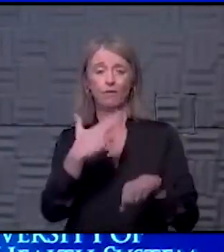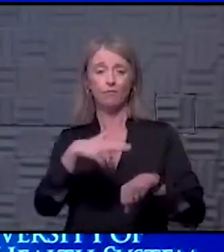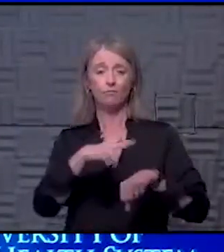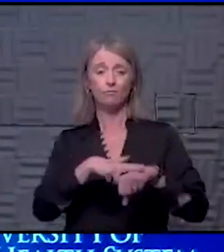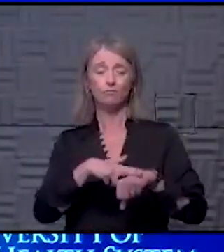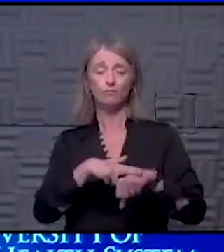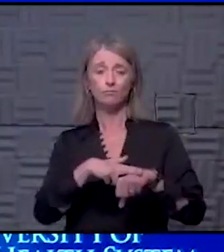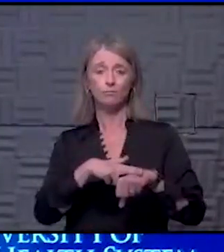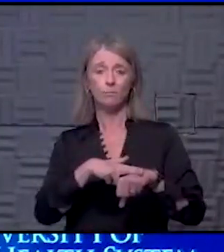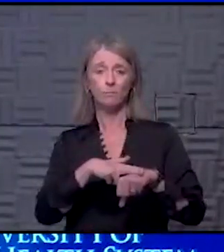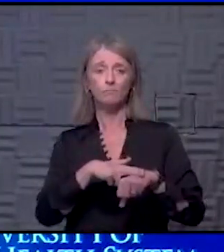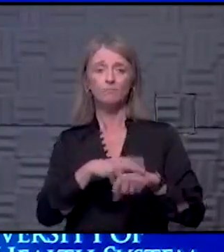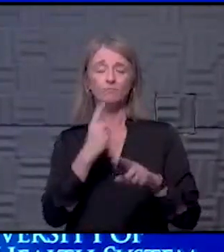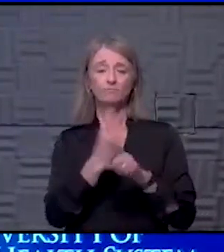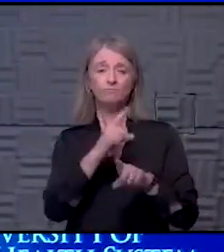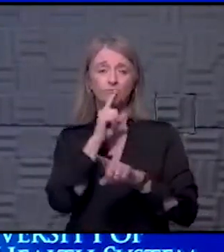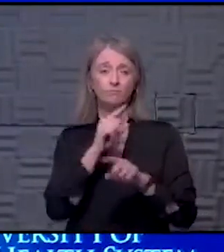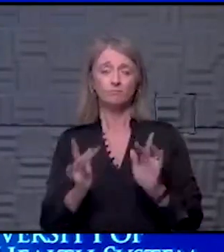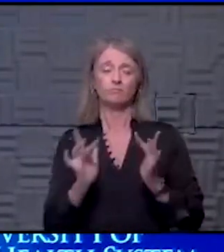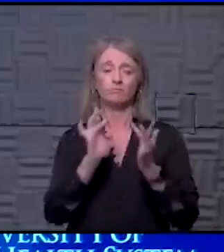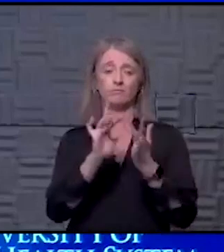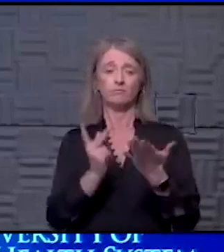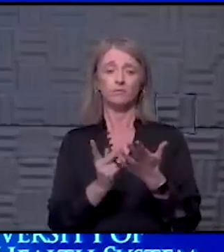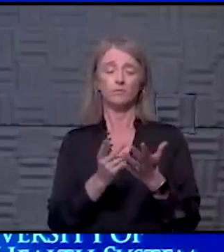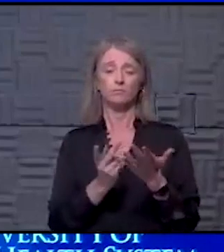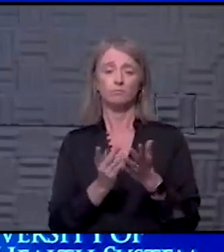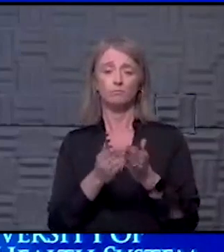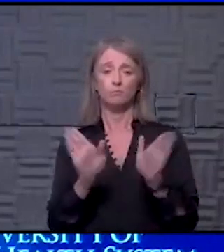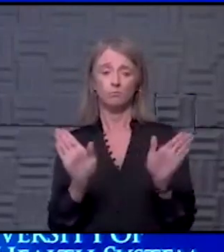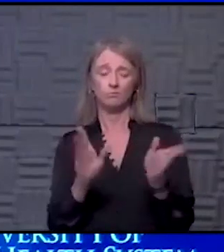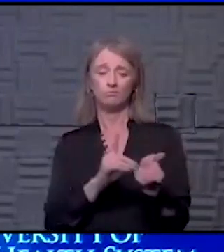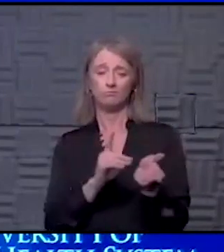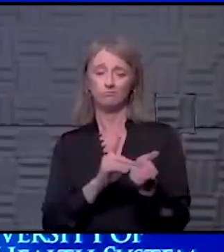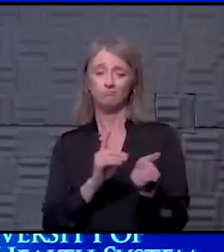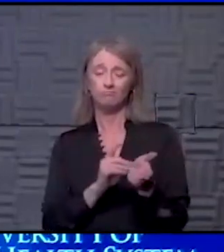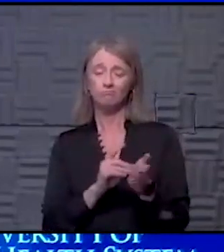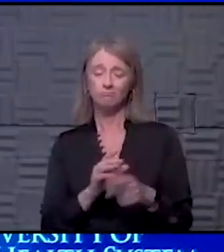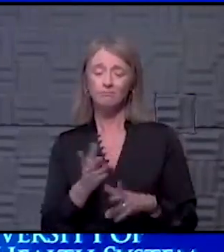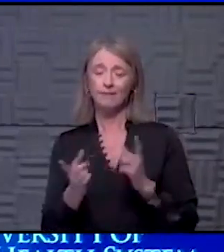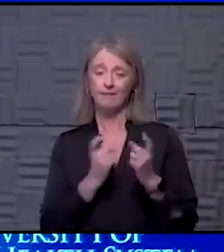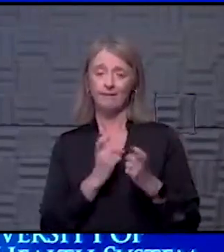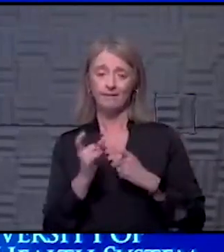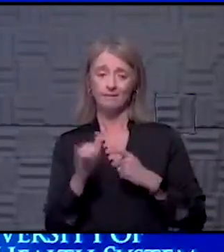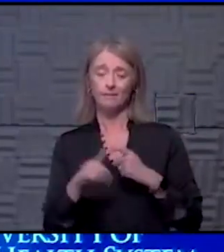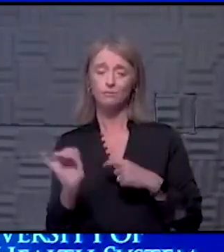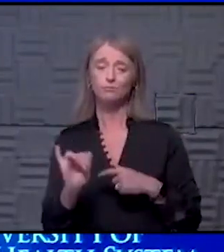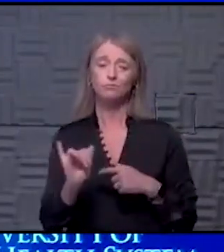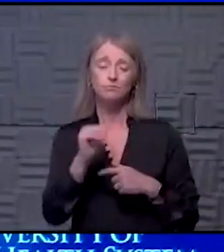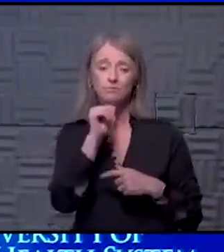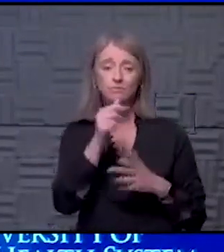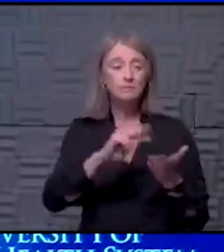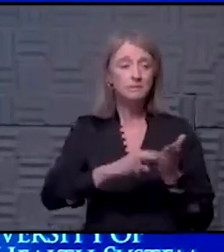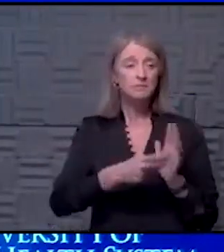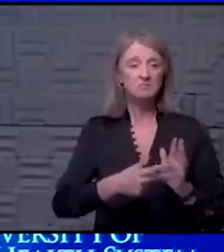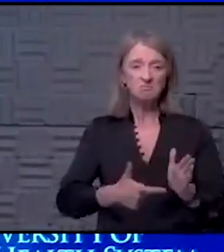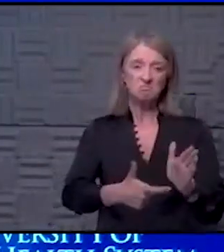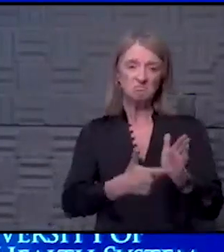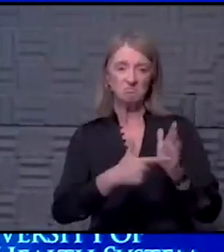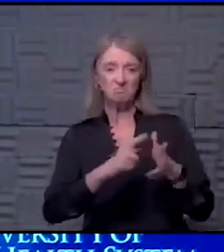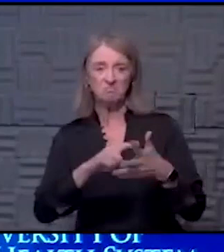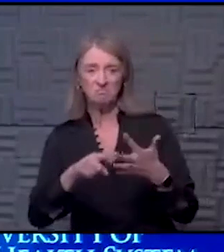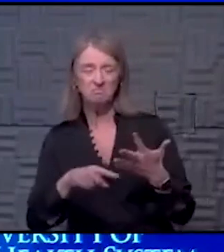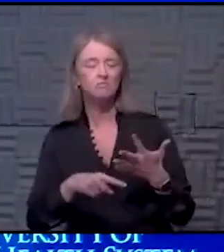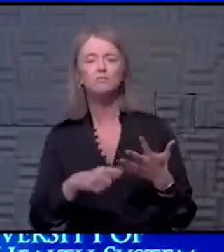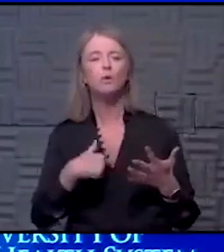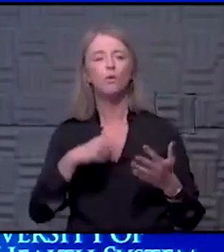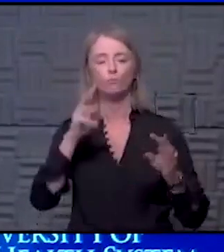course, the right answer to reach out to your primary care provider and ask those questions. Doesn't mean you're demanding anything. It simply